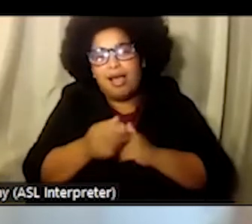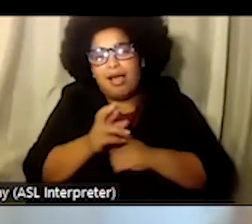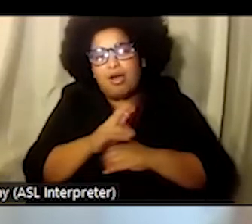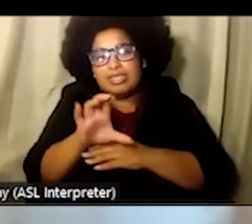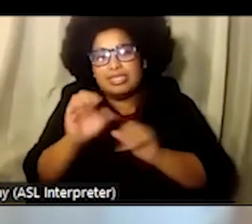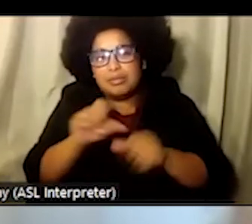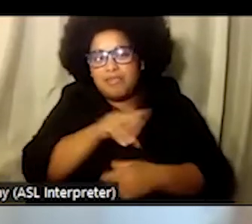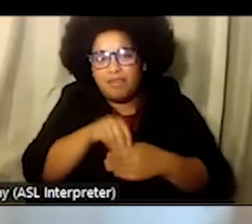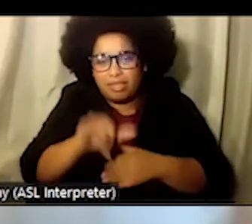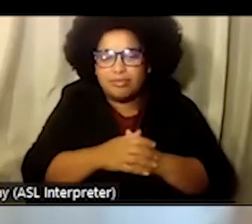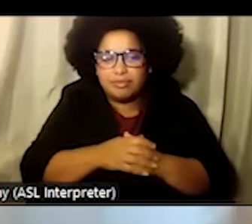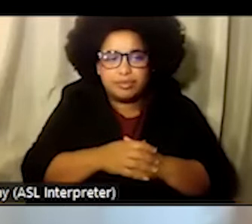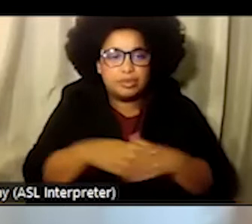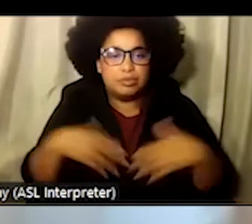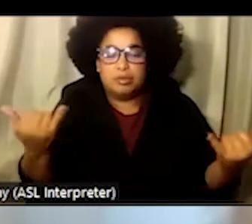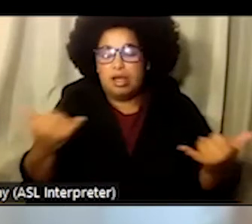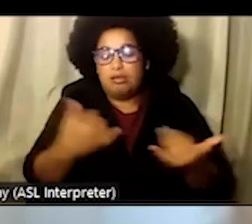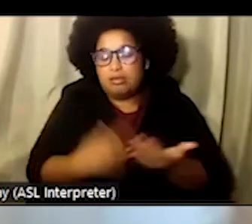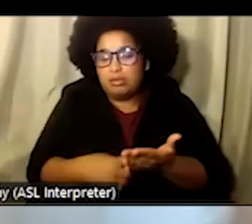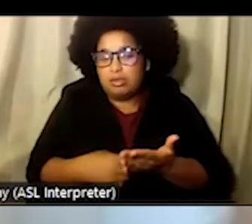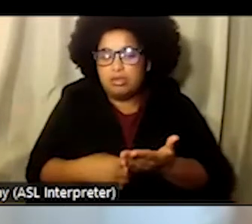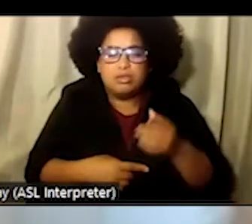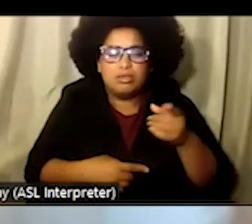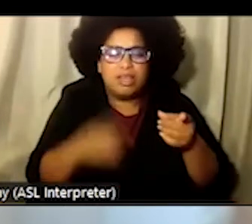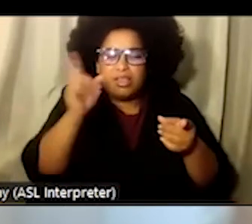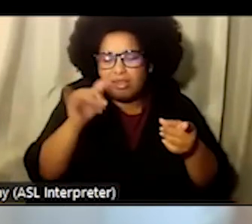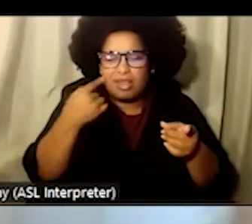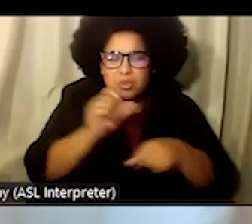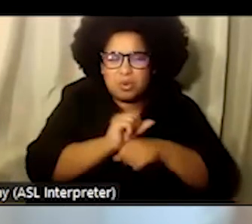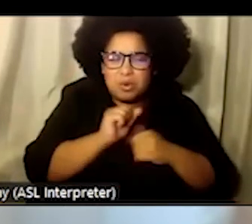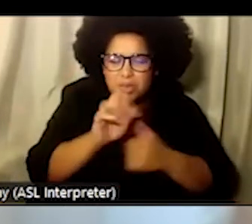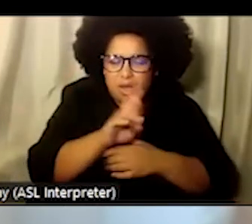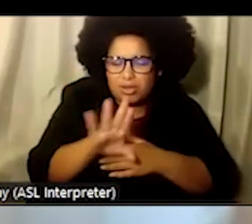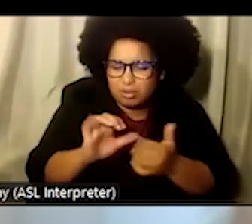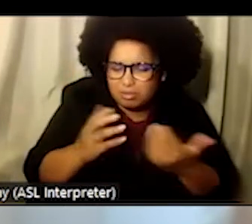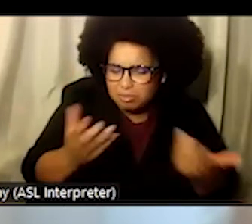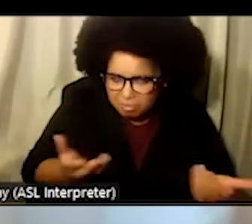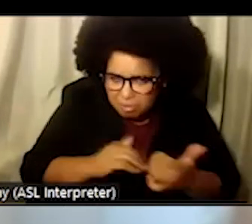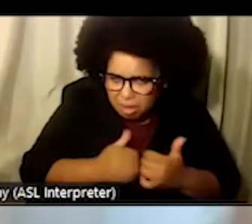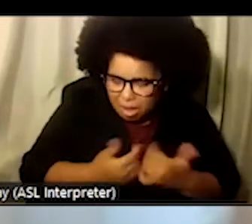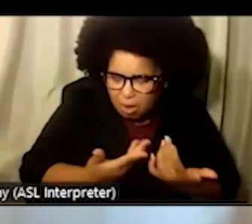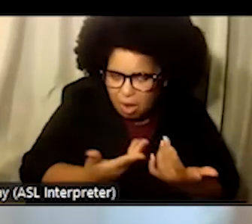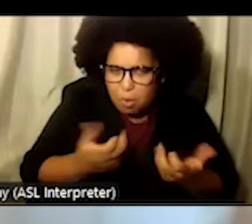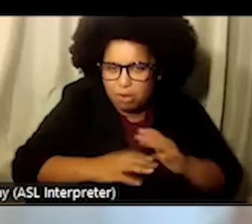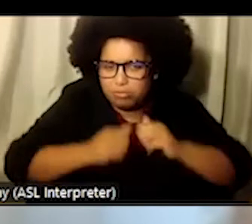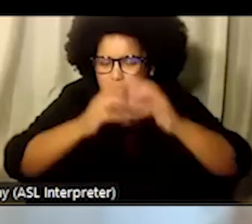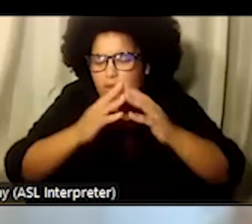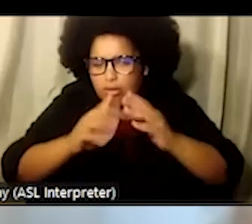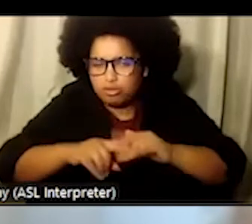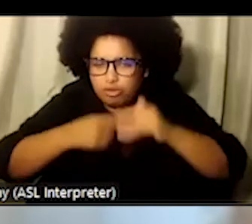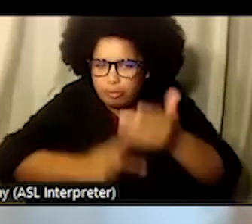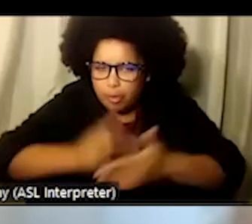that. So I'm going to talk about what it looks like to work with a regional center to launch a social recreation program and to